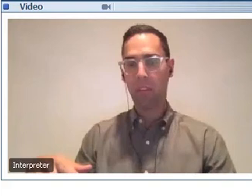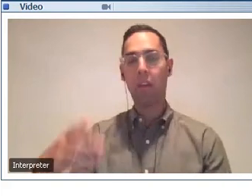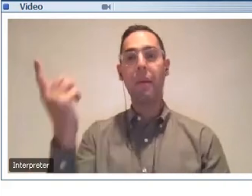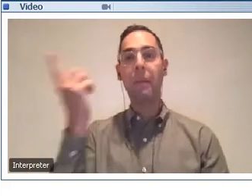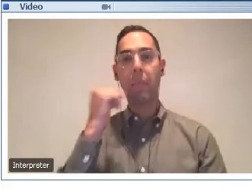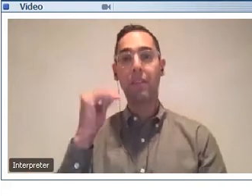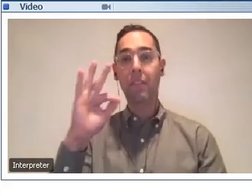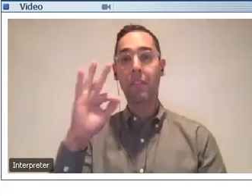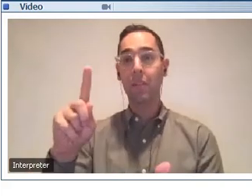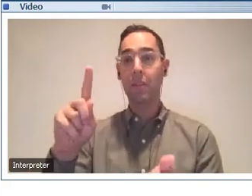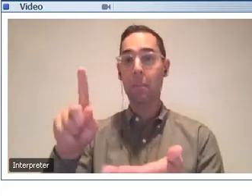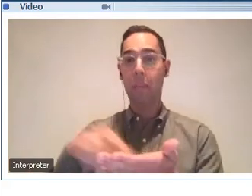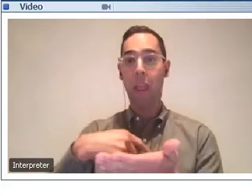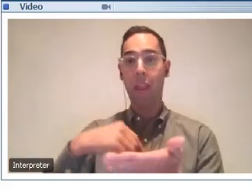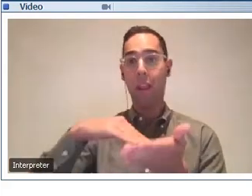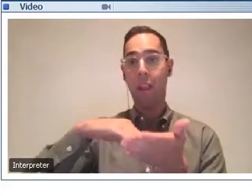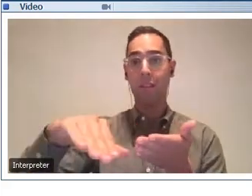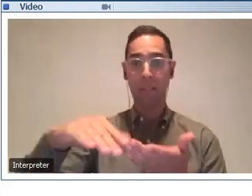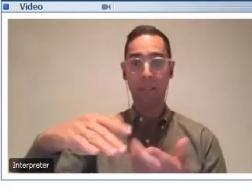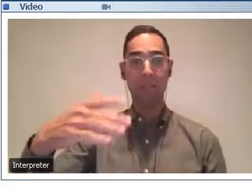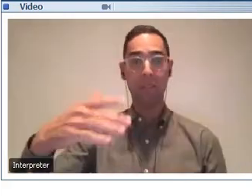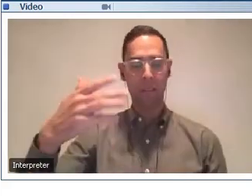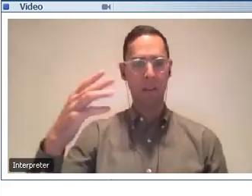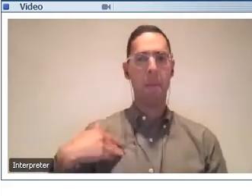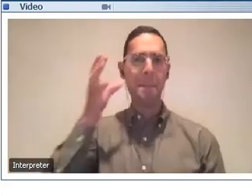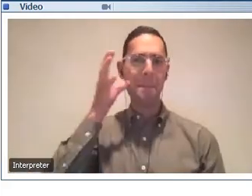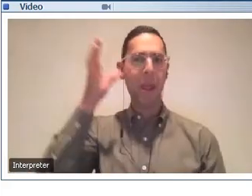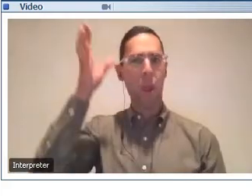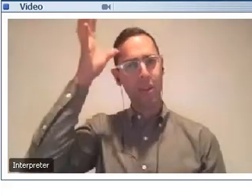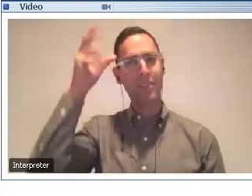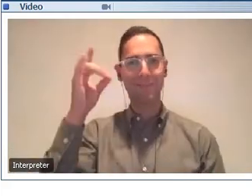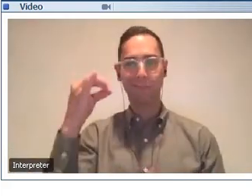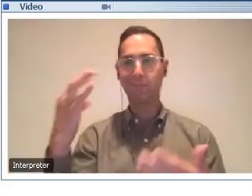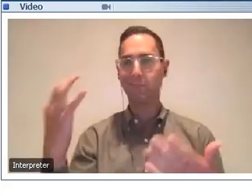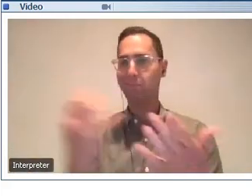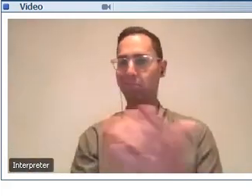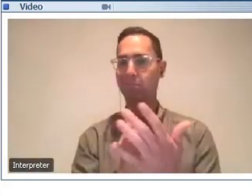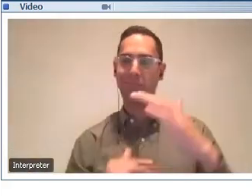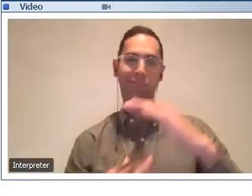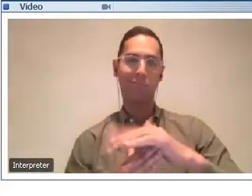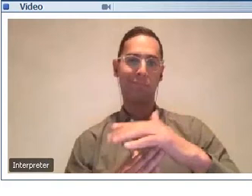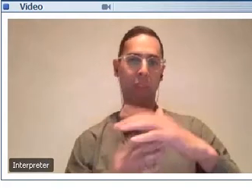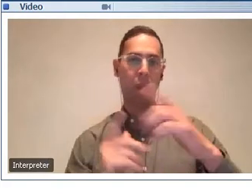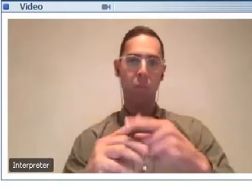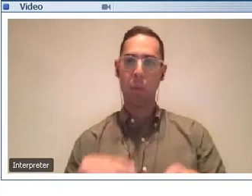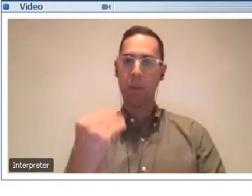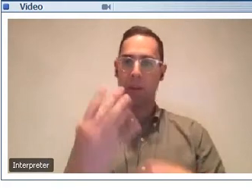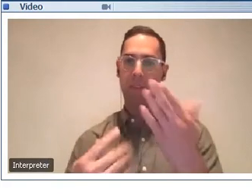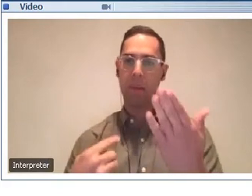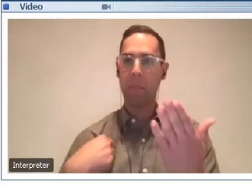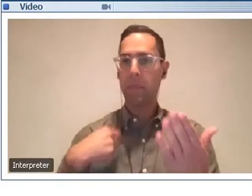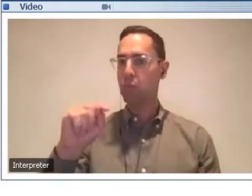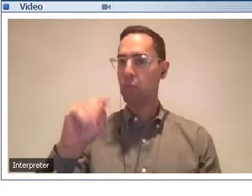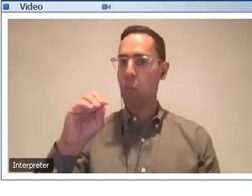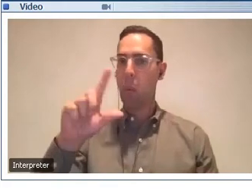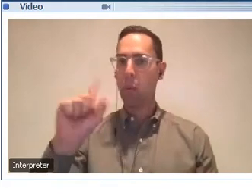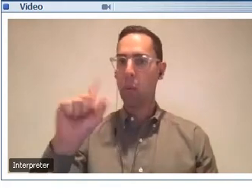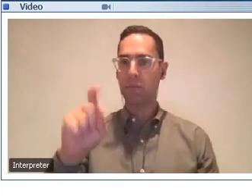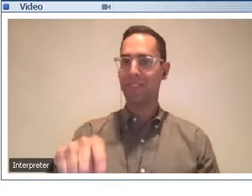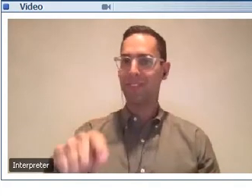maximized every opportunity that they could to help give me the tools that I needed to gain skills and abilities